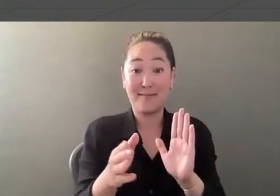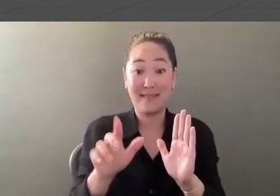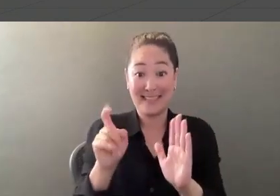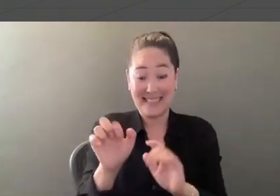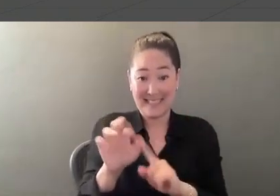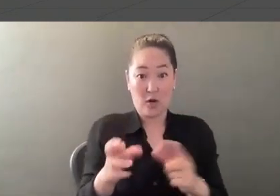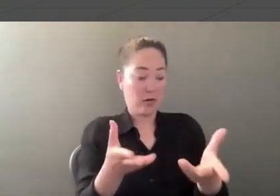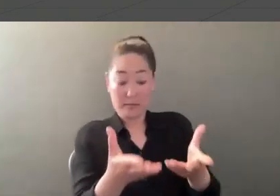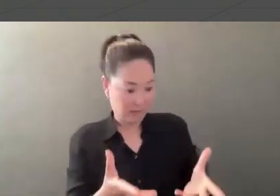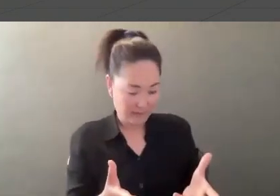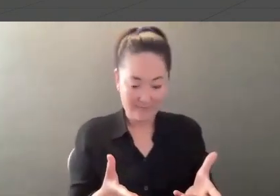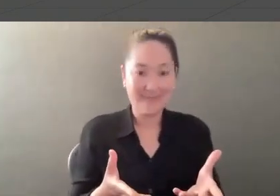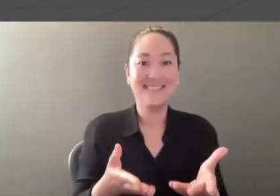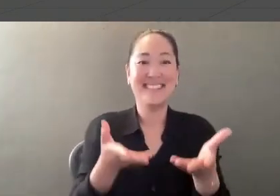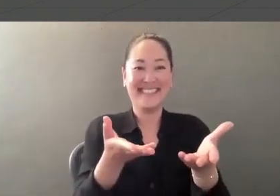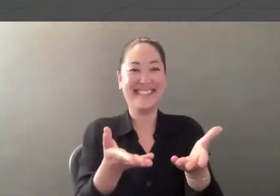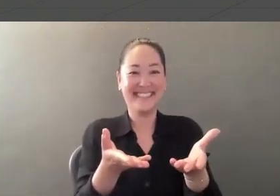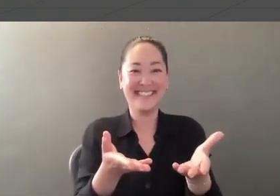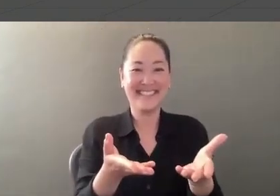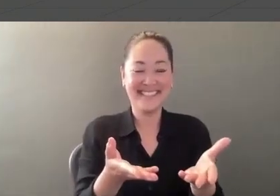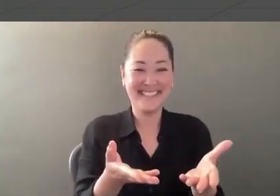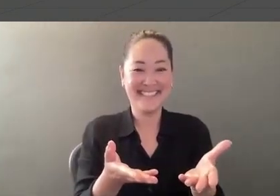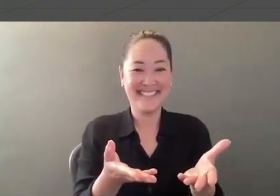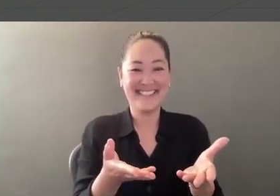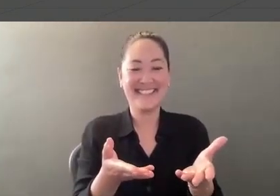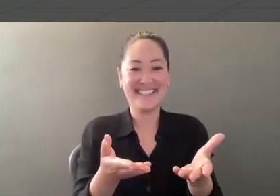Wait. Oh, there it is. Good.